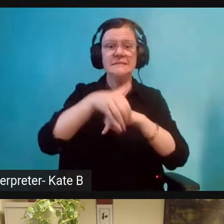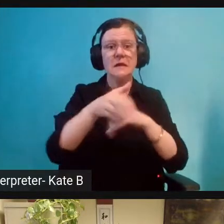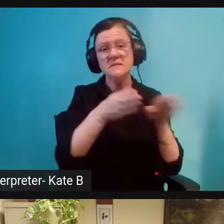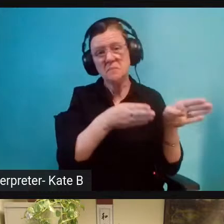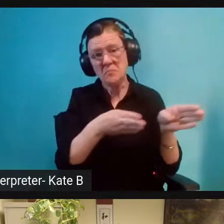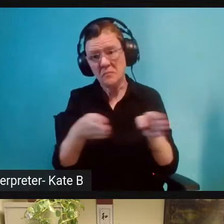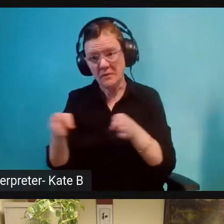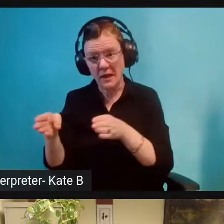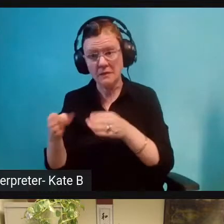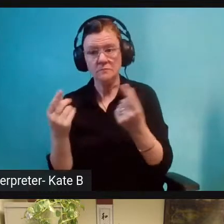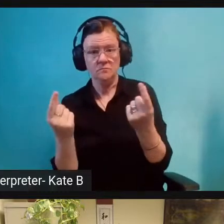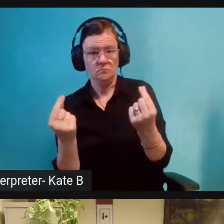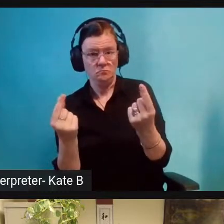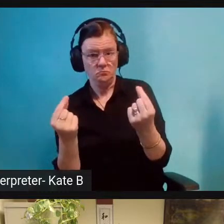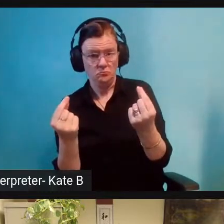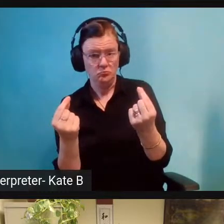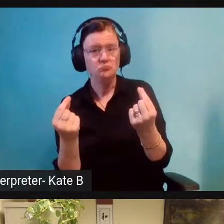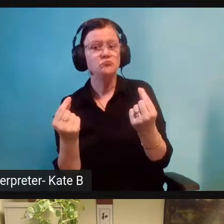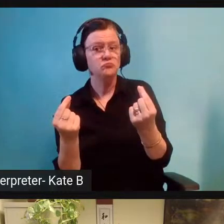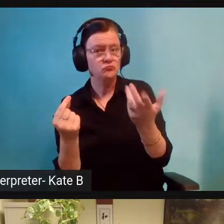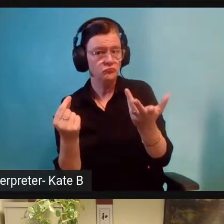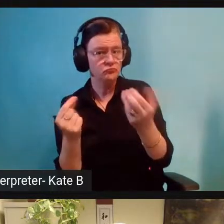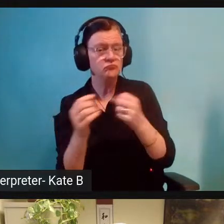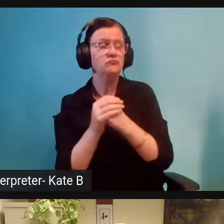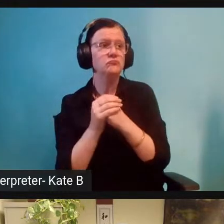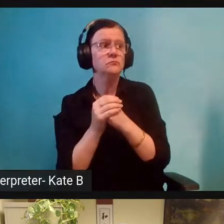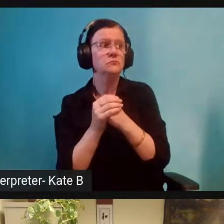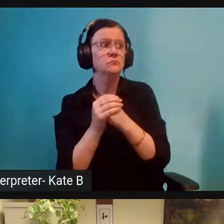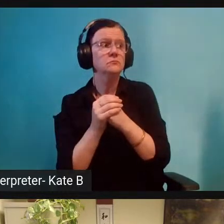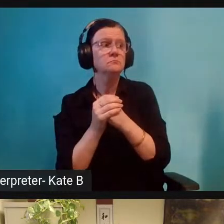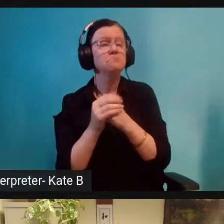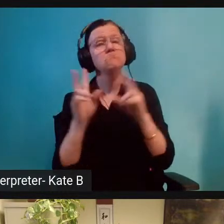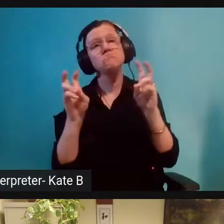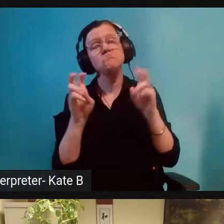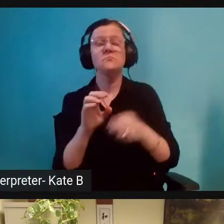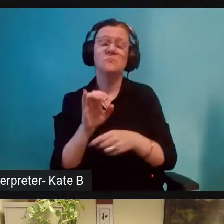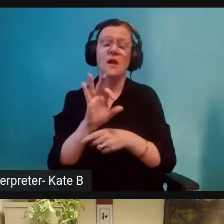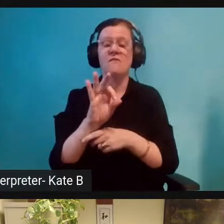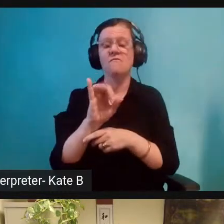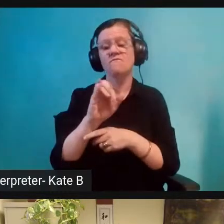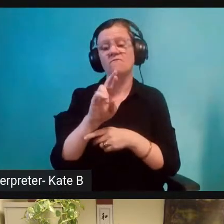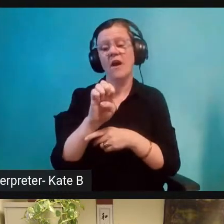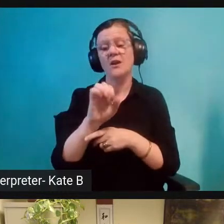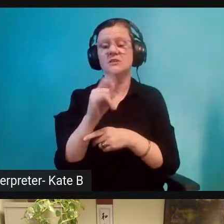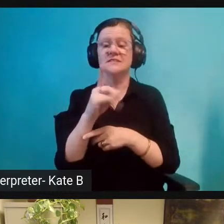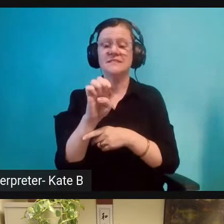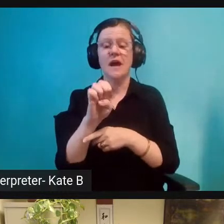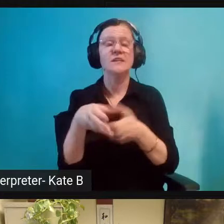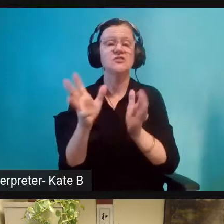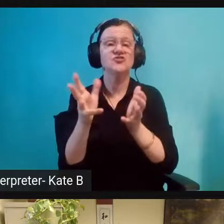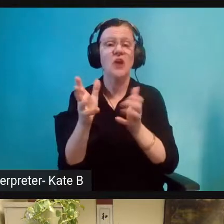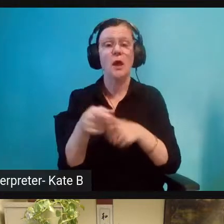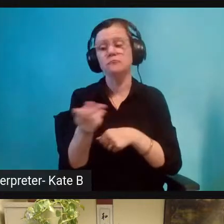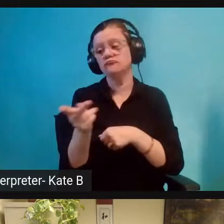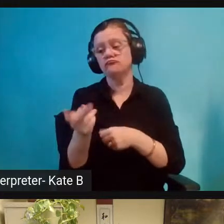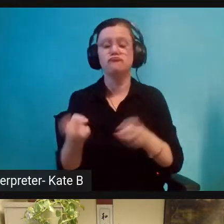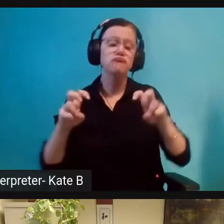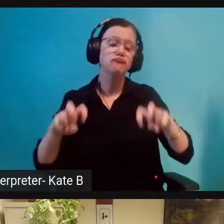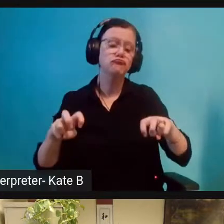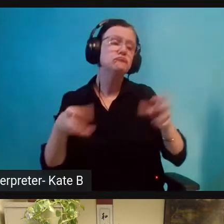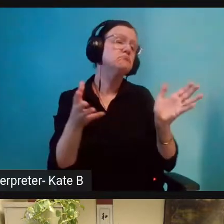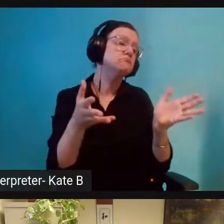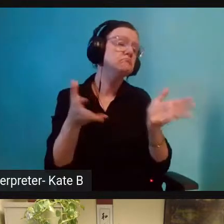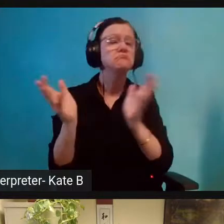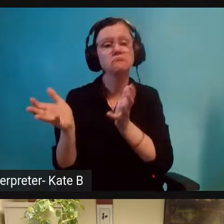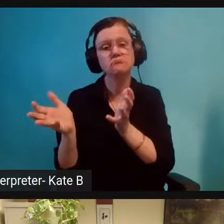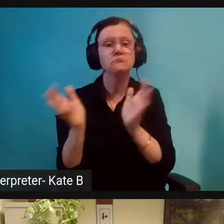or so was described during the planning as a fireside chat with Judy Heumann and Kristen Joiner, which